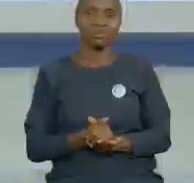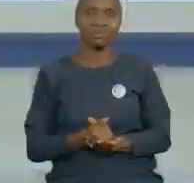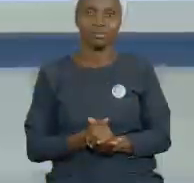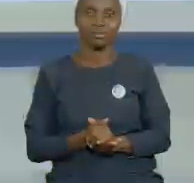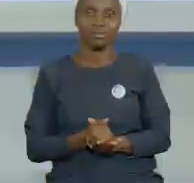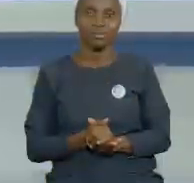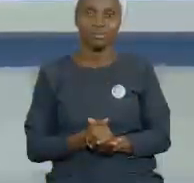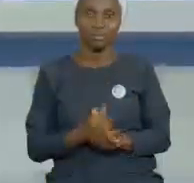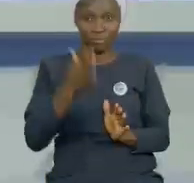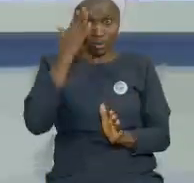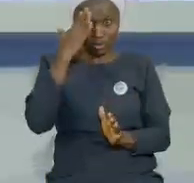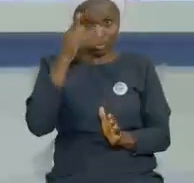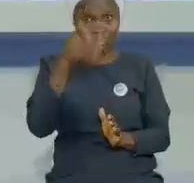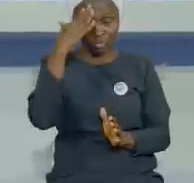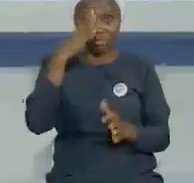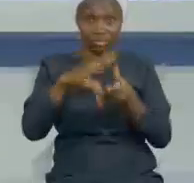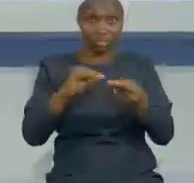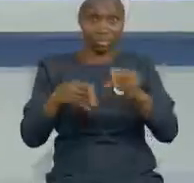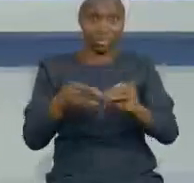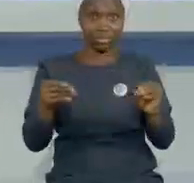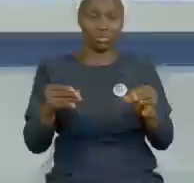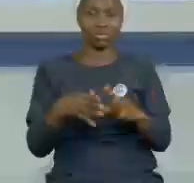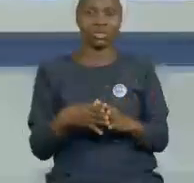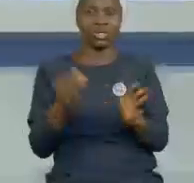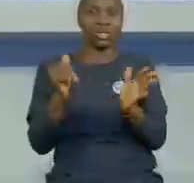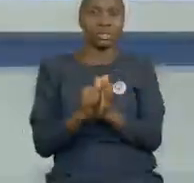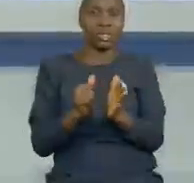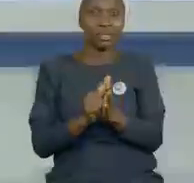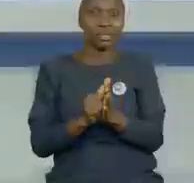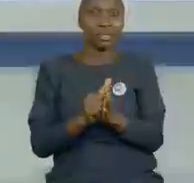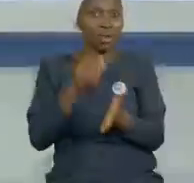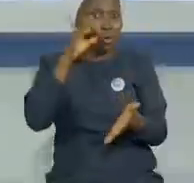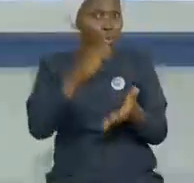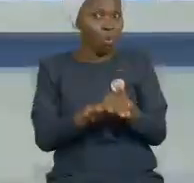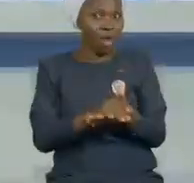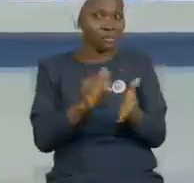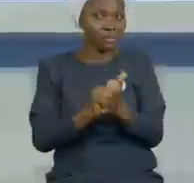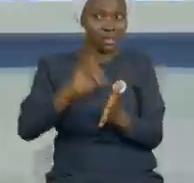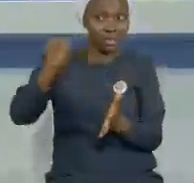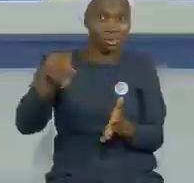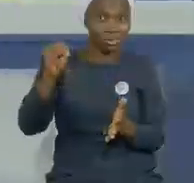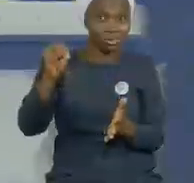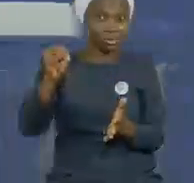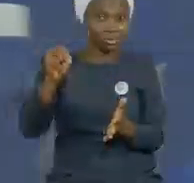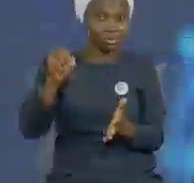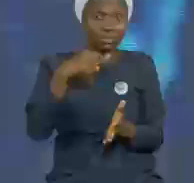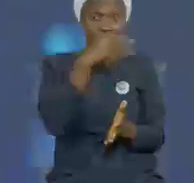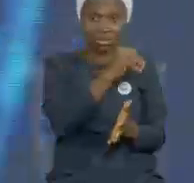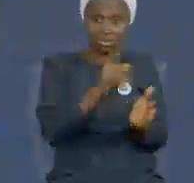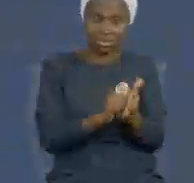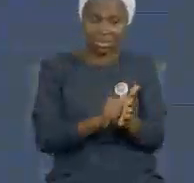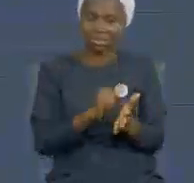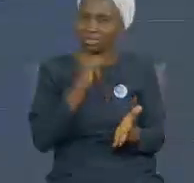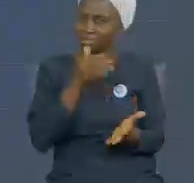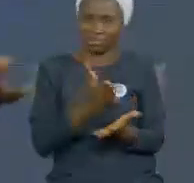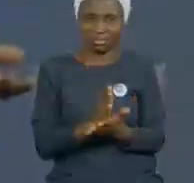You know the story. That wife that John the Baptist said, that wasn't right for you to take